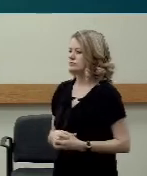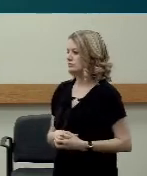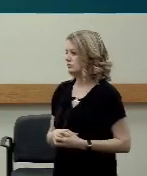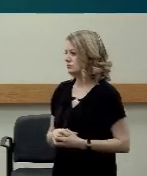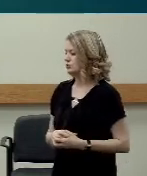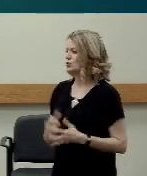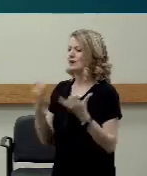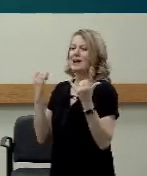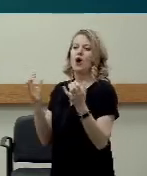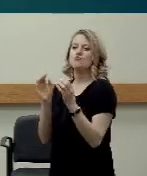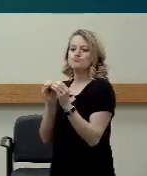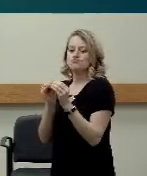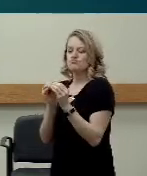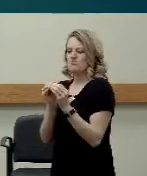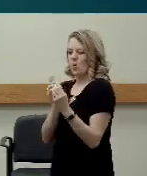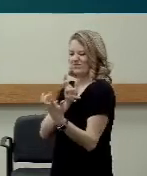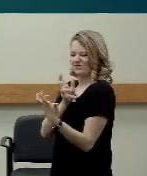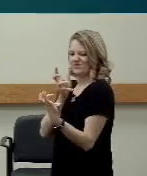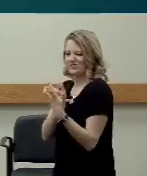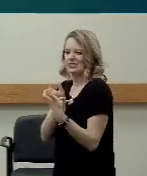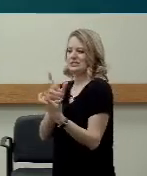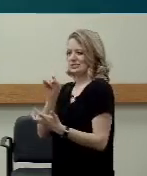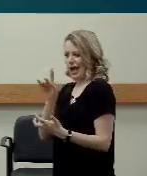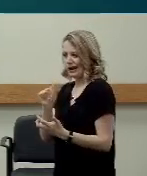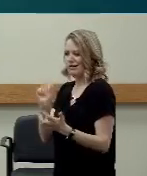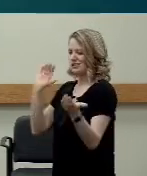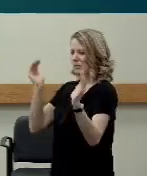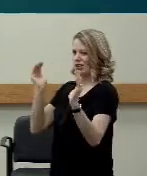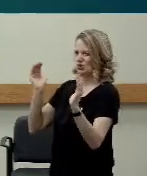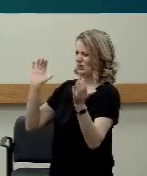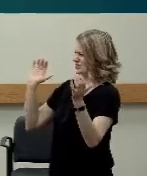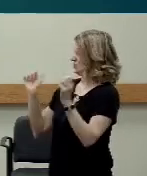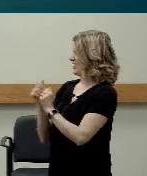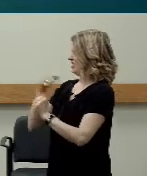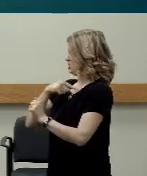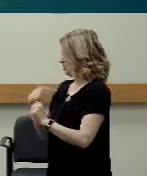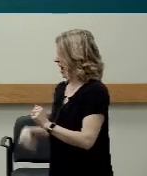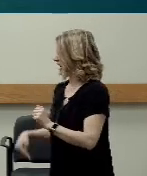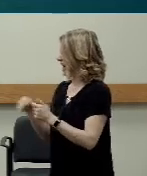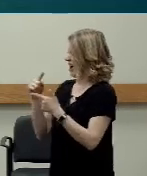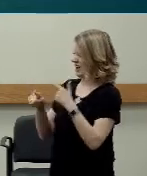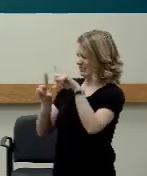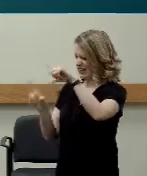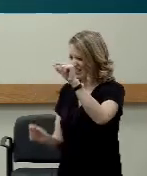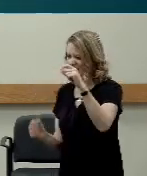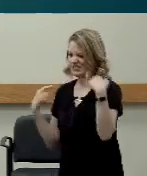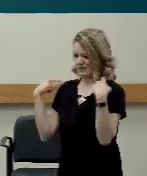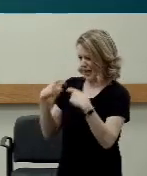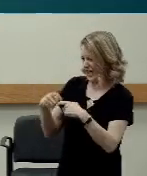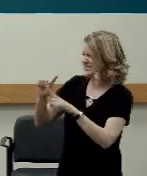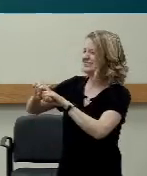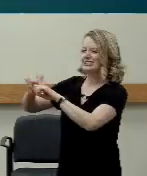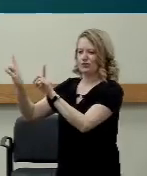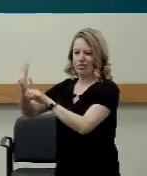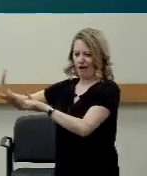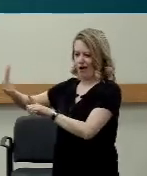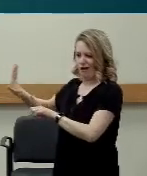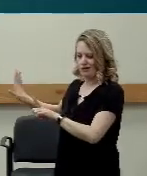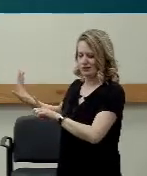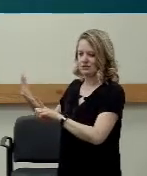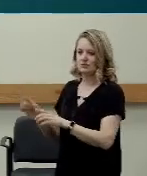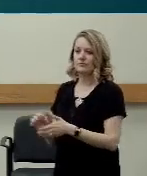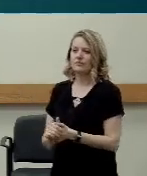more appropriate data sources than we did when we were looking at China and Italy and Spain. The hospitalization rate is